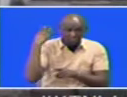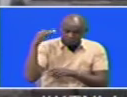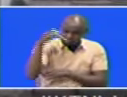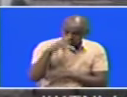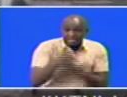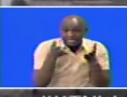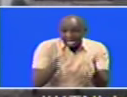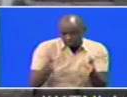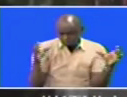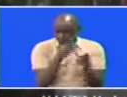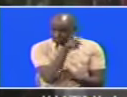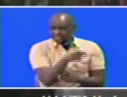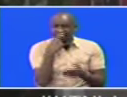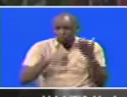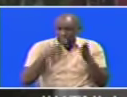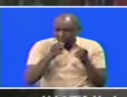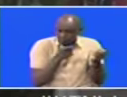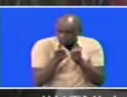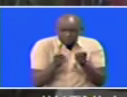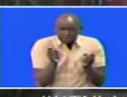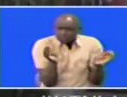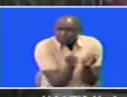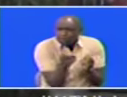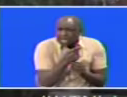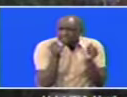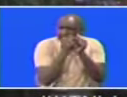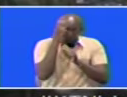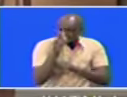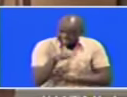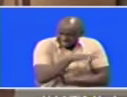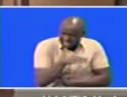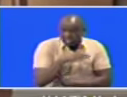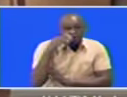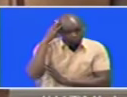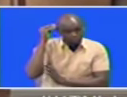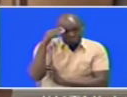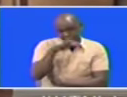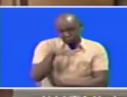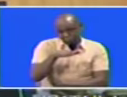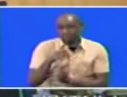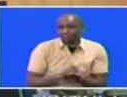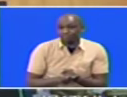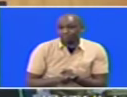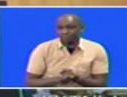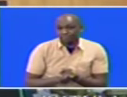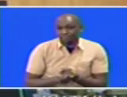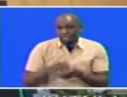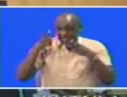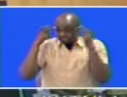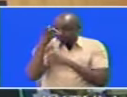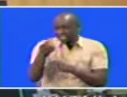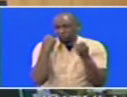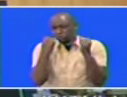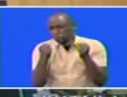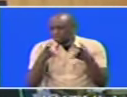Currently, the group is believed to control just less than 10% of the country's capital, Mogadishu. Al-Shabaab is not as strong